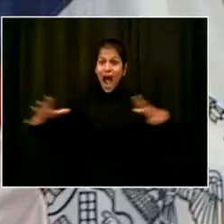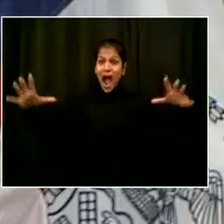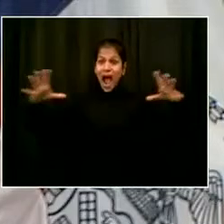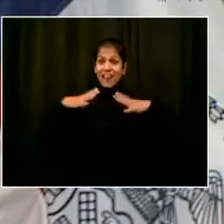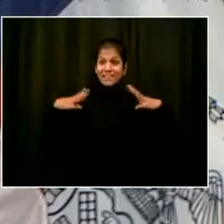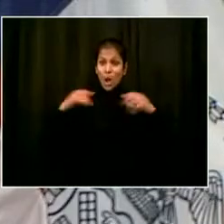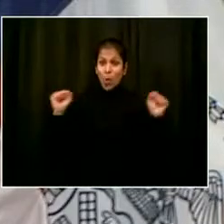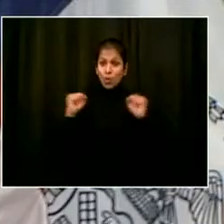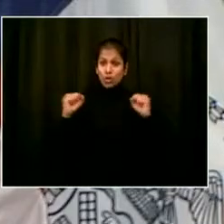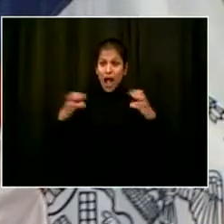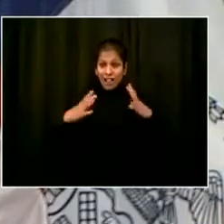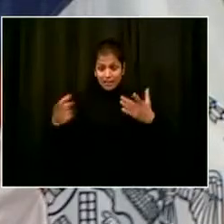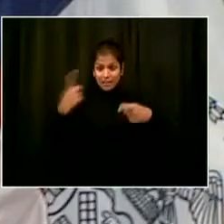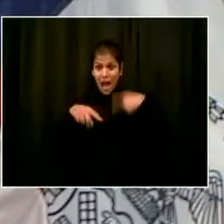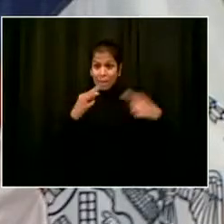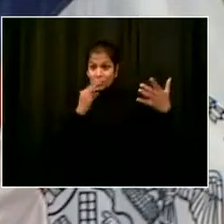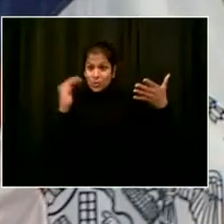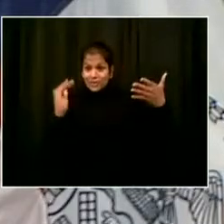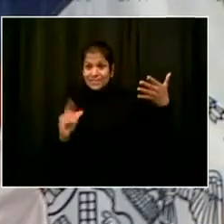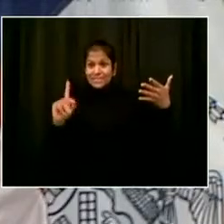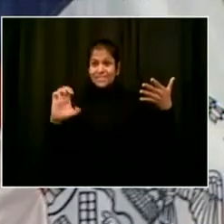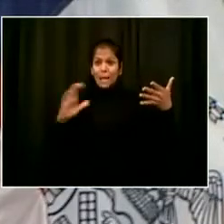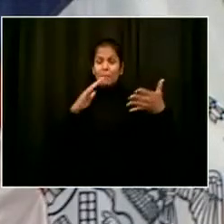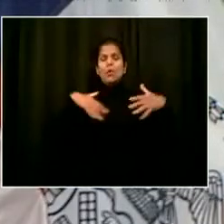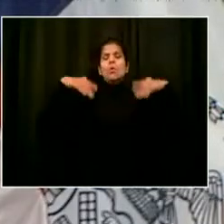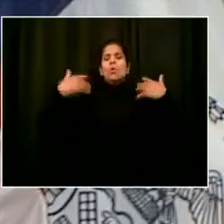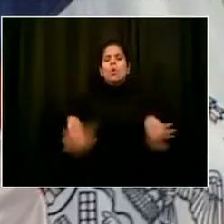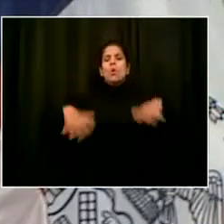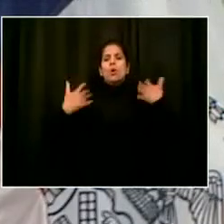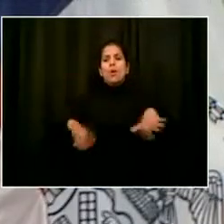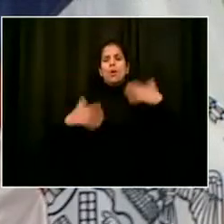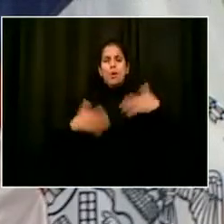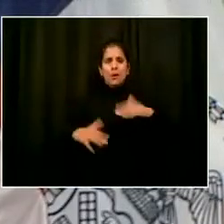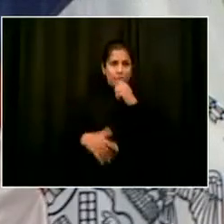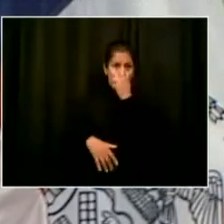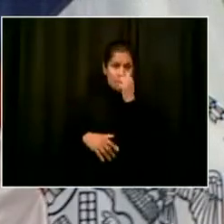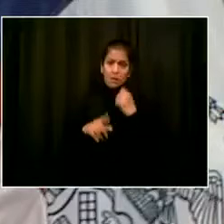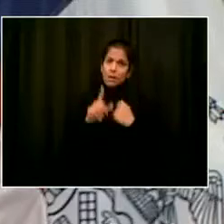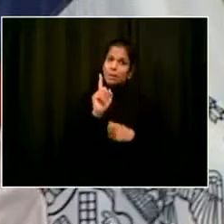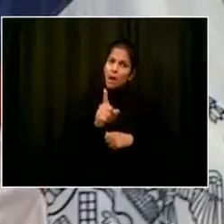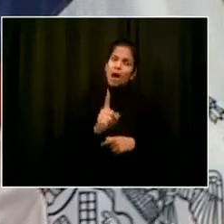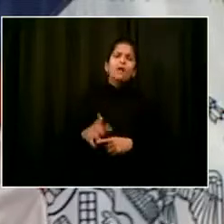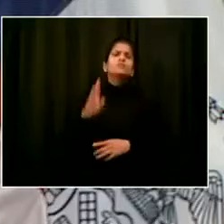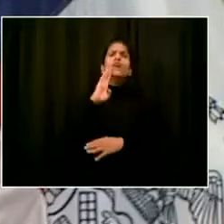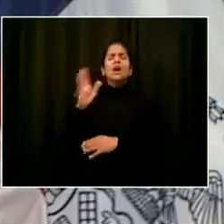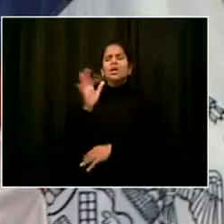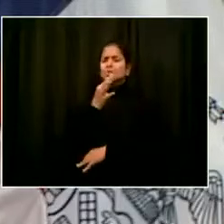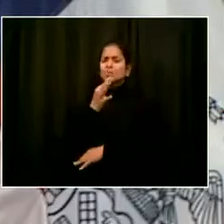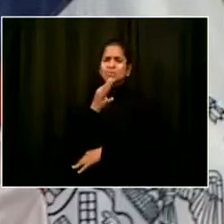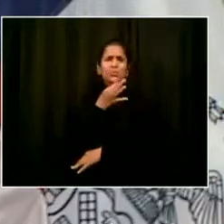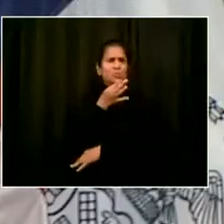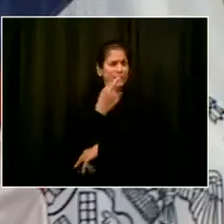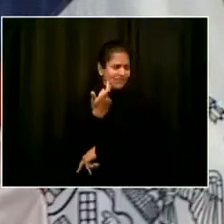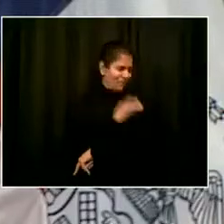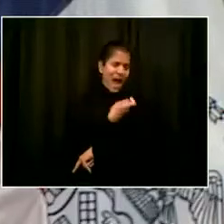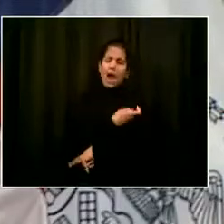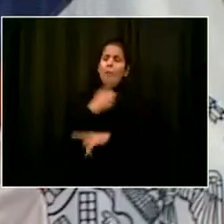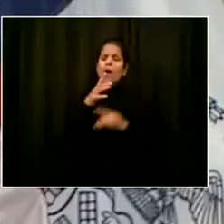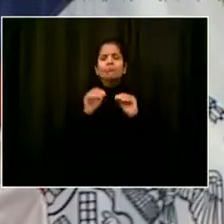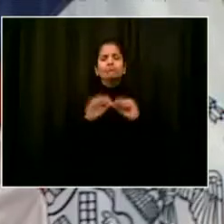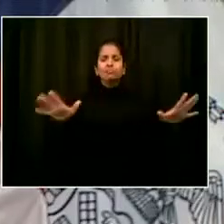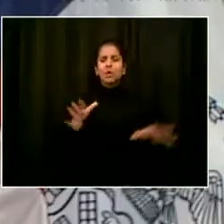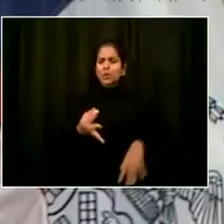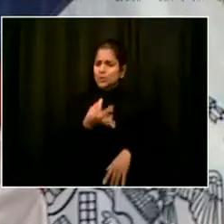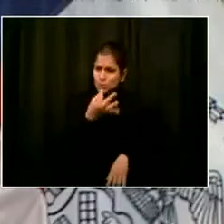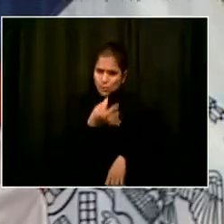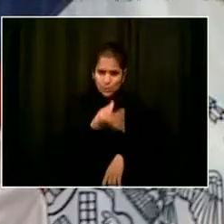have the vaccine with every passing month I really believe we can make things better so we're going to be constantly doing the work of bringing our schools back farther